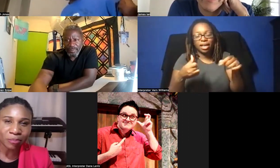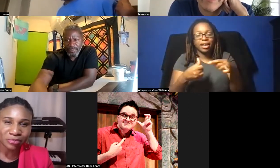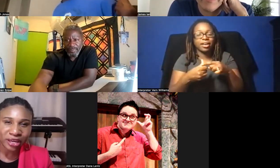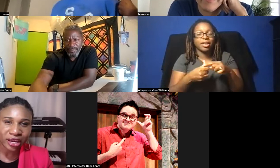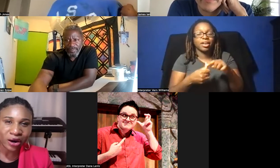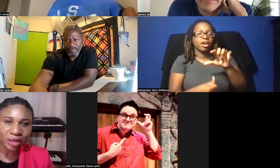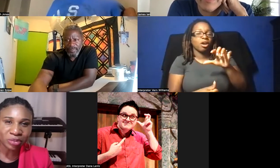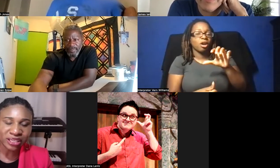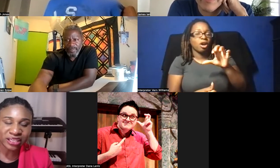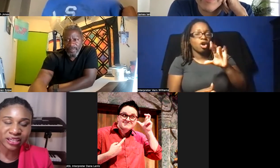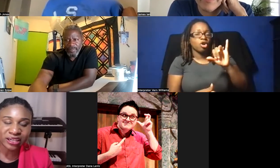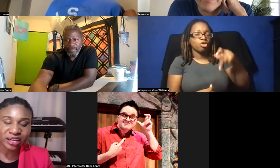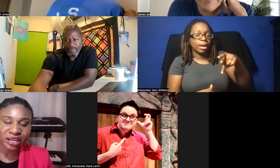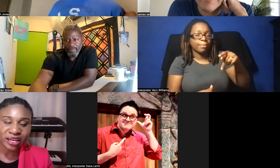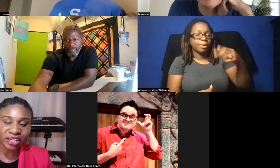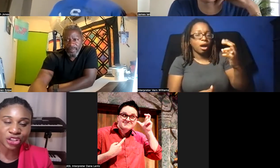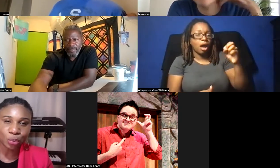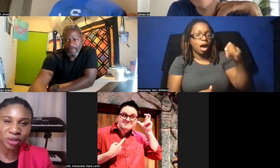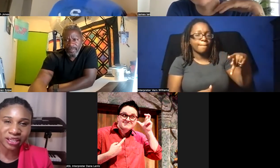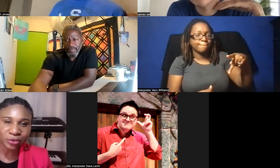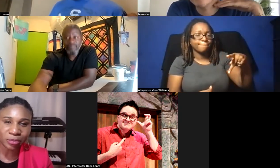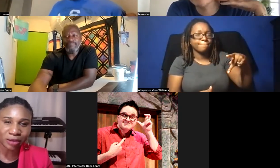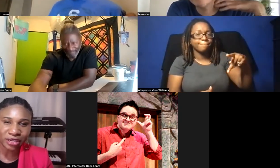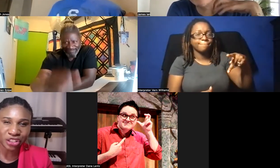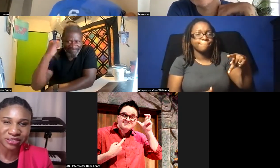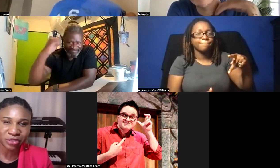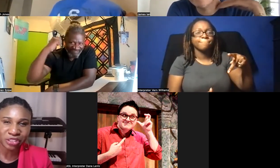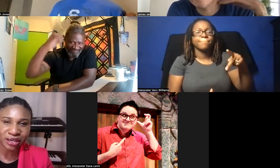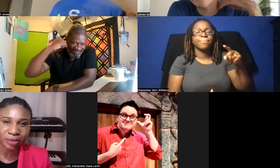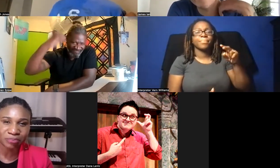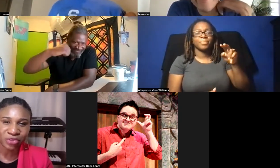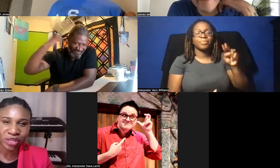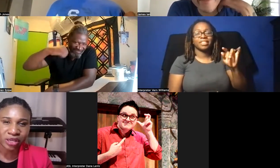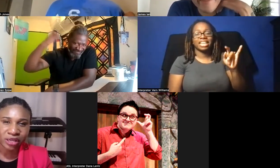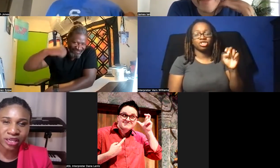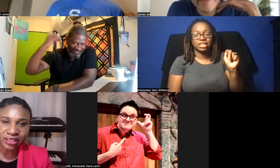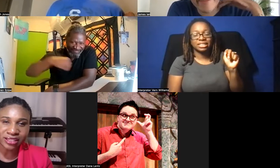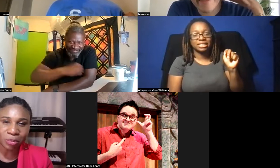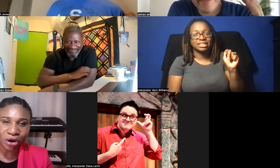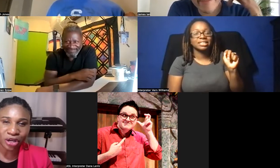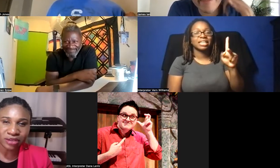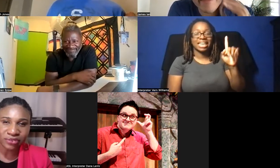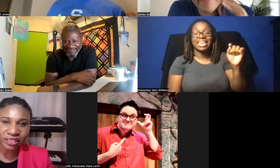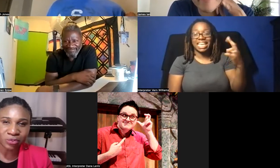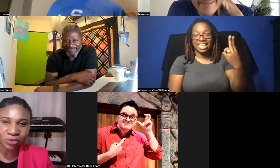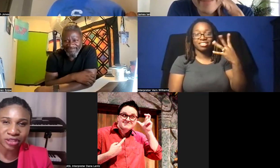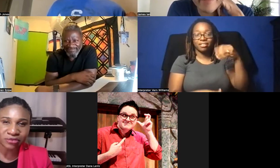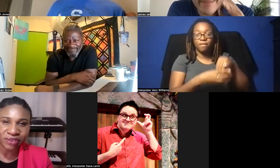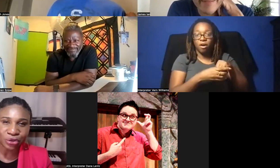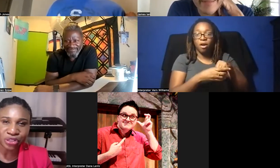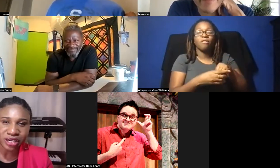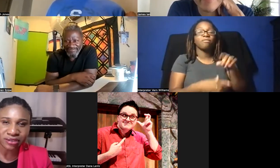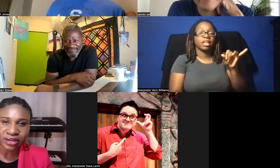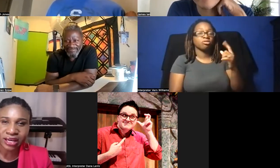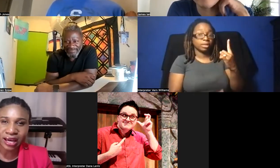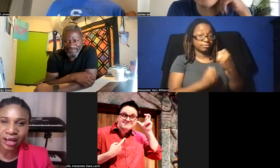Hop, KRIP HOP, the Krip Hop Nation, which Keith is a part of, is one of the